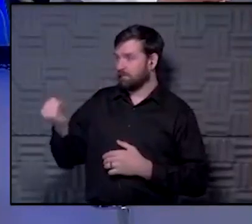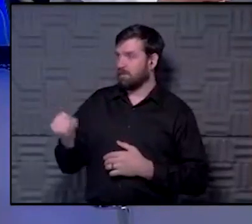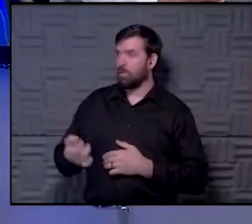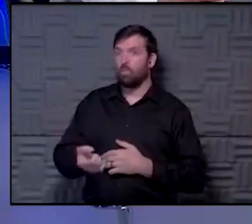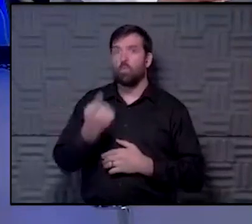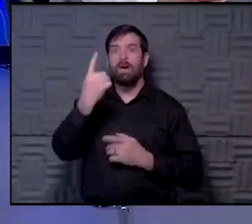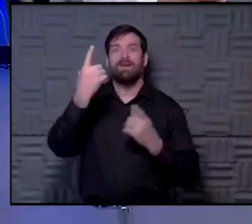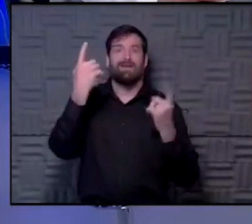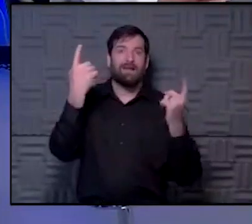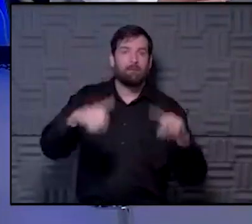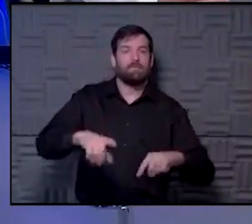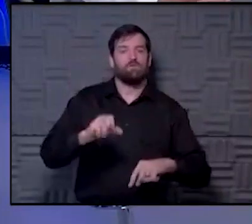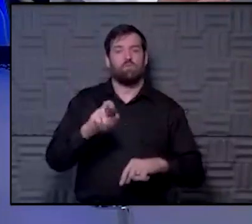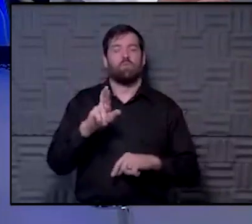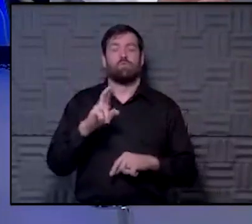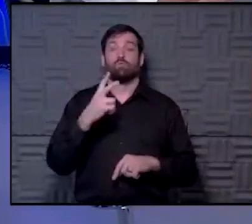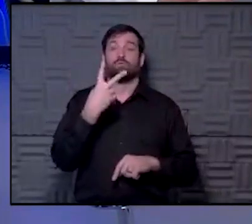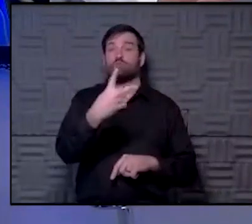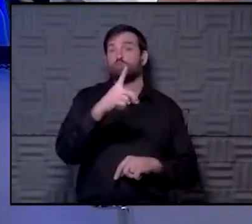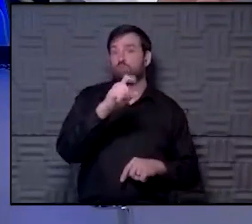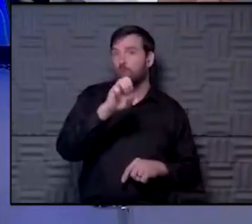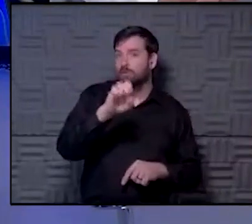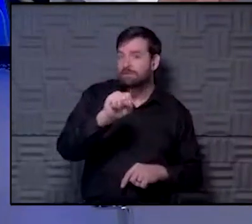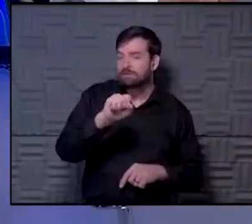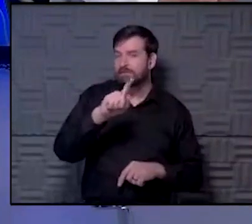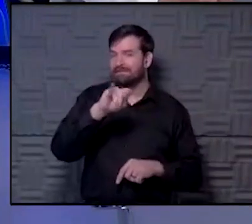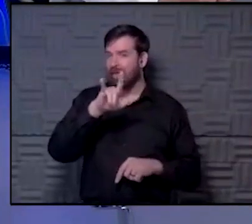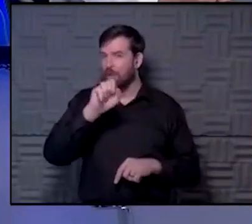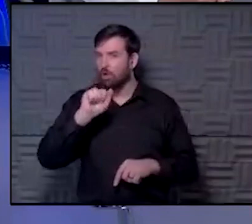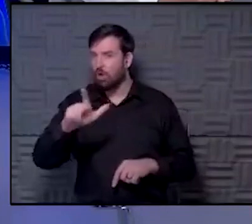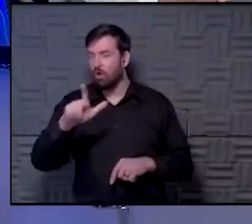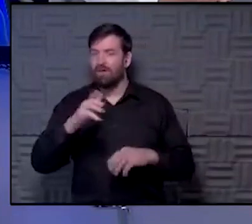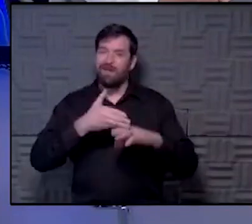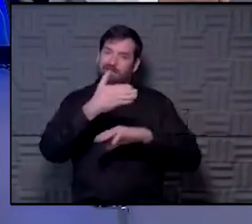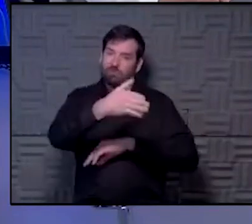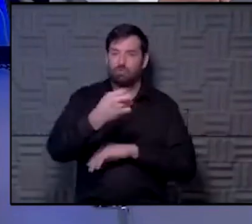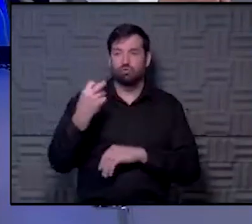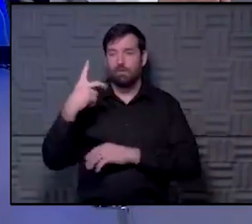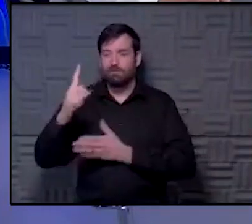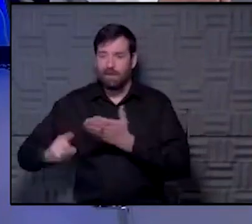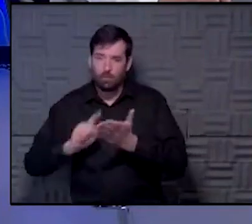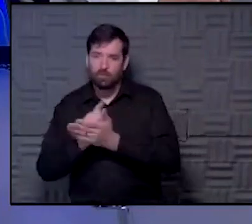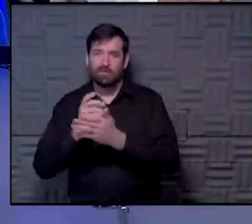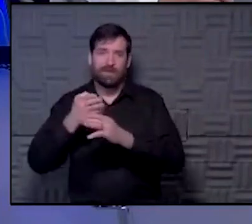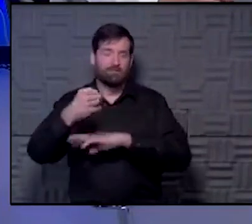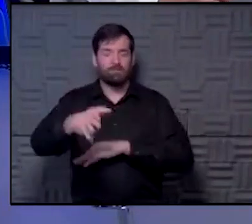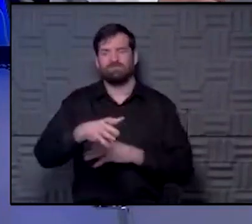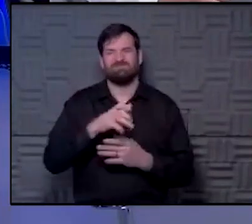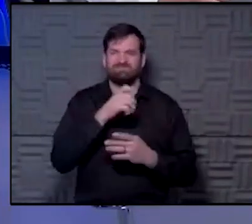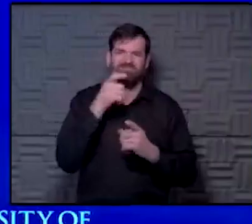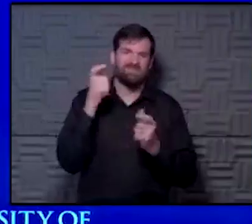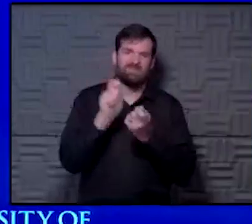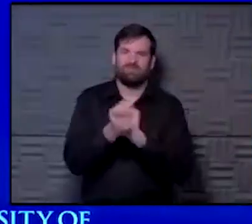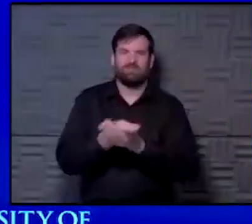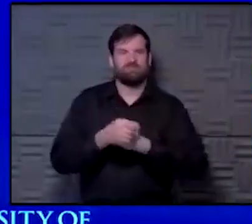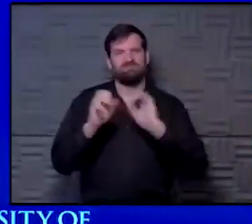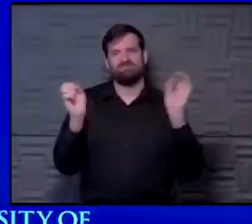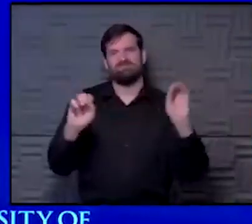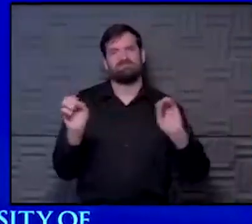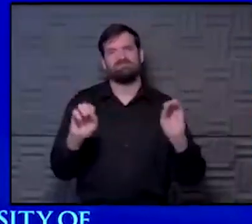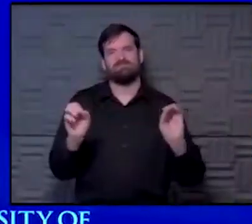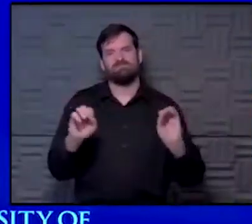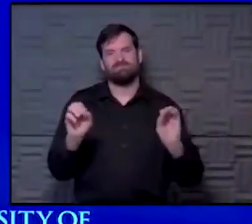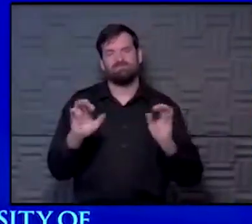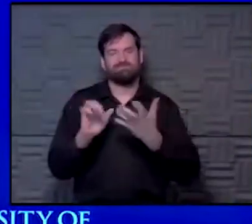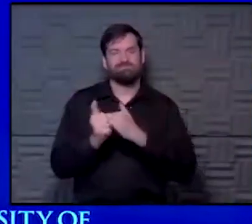event or a couple, right? 2 doses of Tylenol, 4 hours after and 12 hours after a vaccine are not likely to have a huge impact on